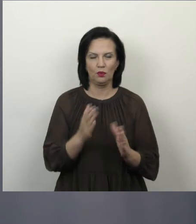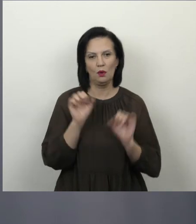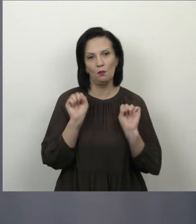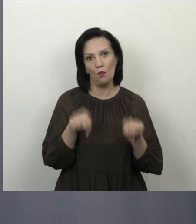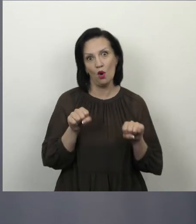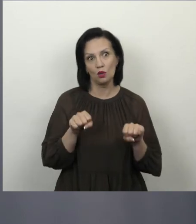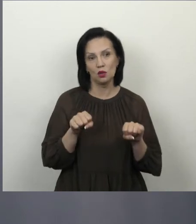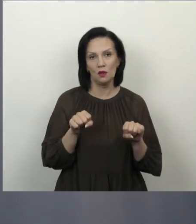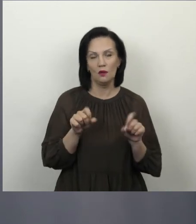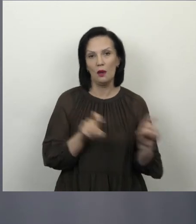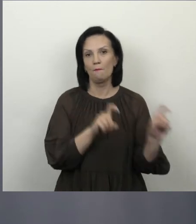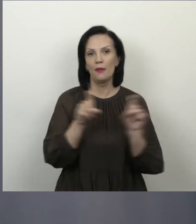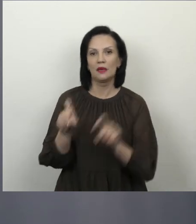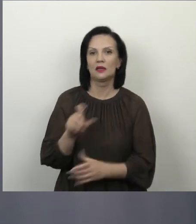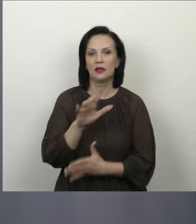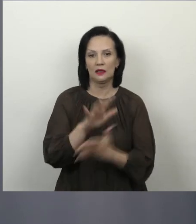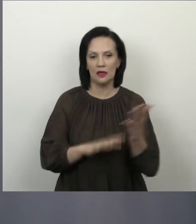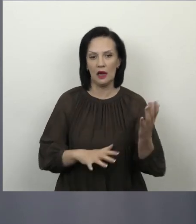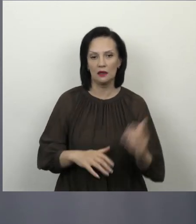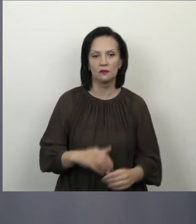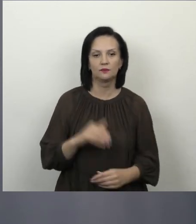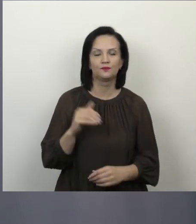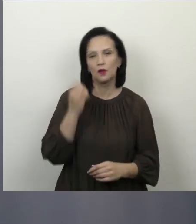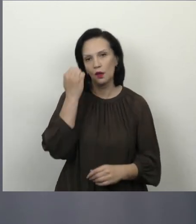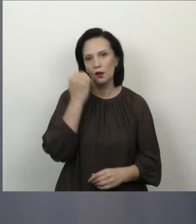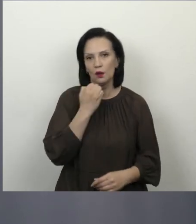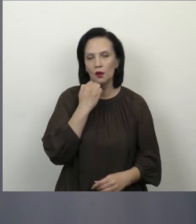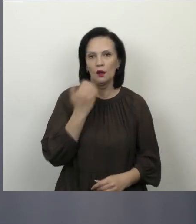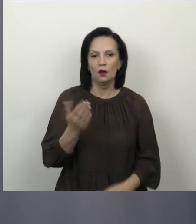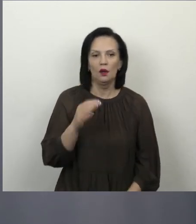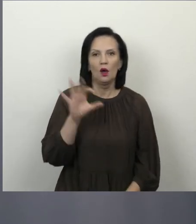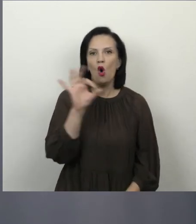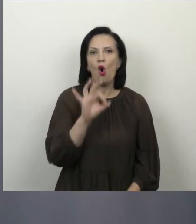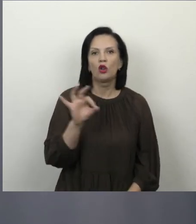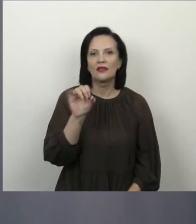take more time. I would suggest moving on.